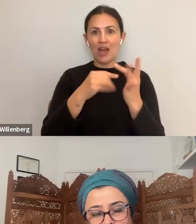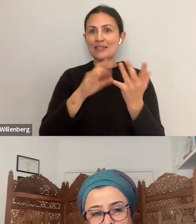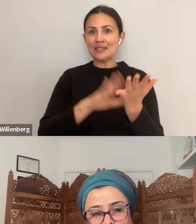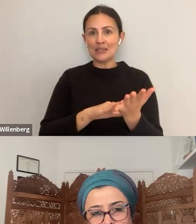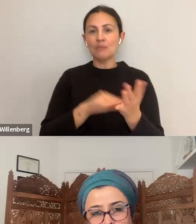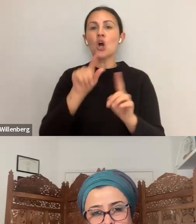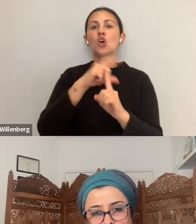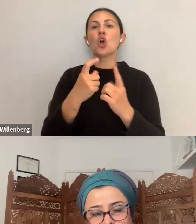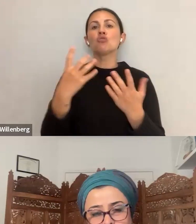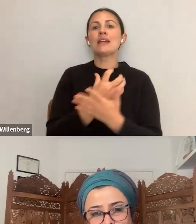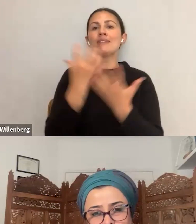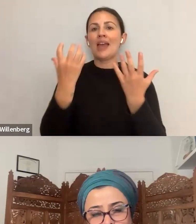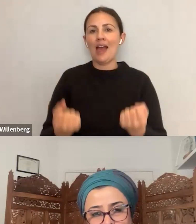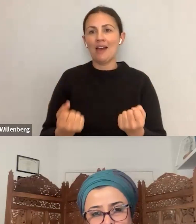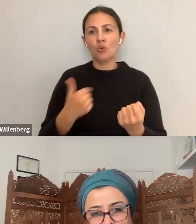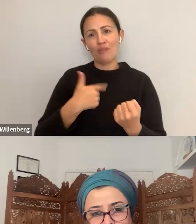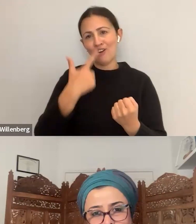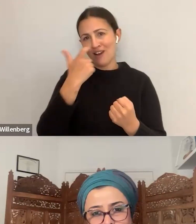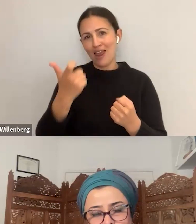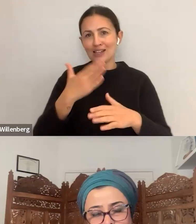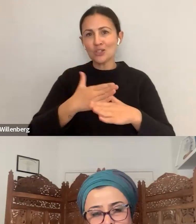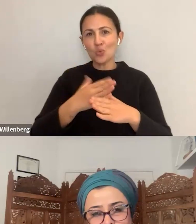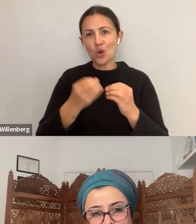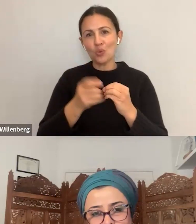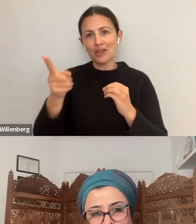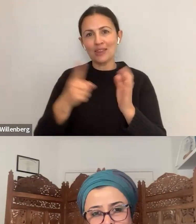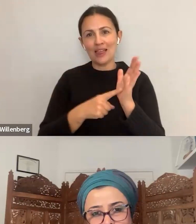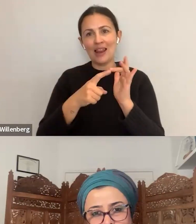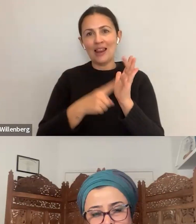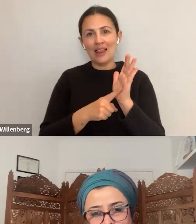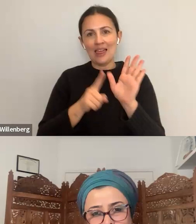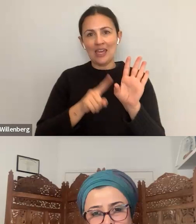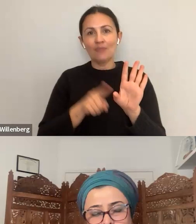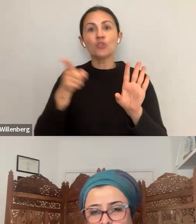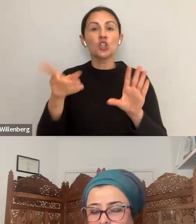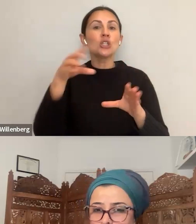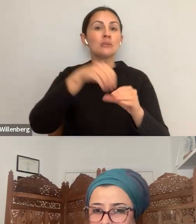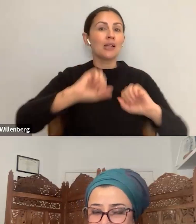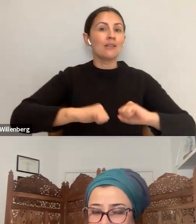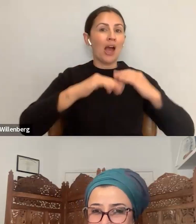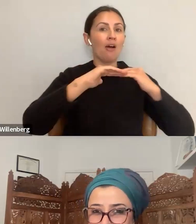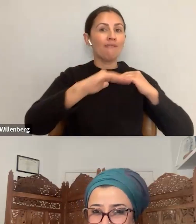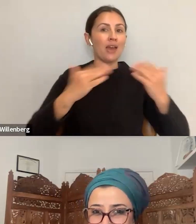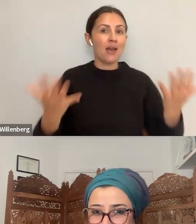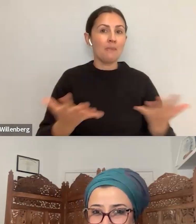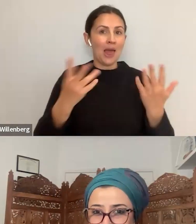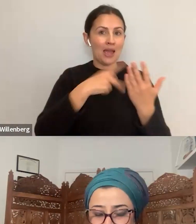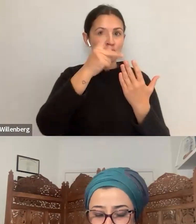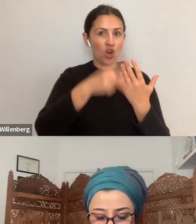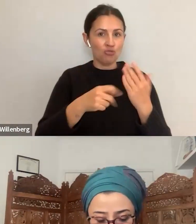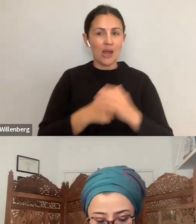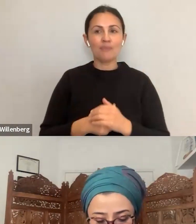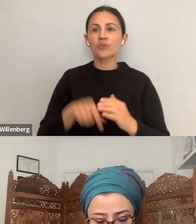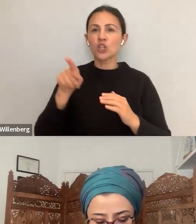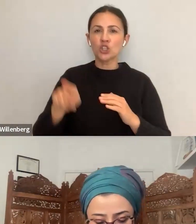at Diversity Arts to work with Lily via our Fair Play program. Lily has worked to establish mechanisms